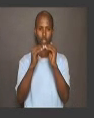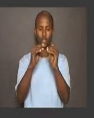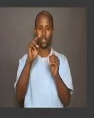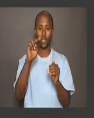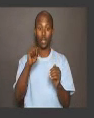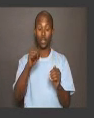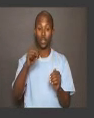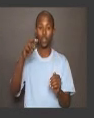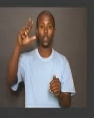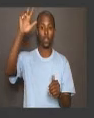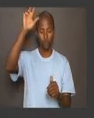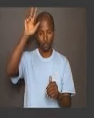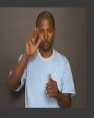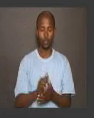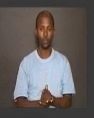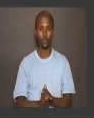n cubed.